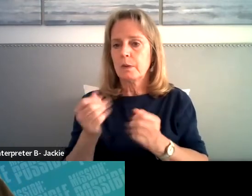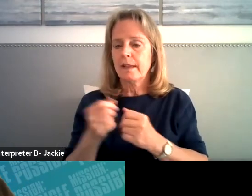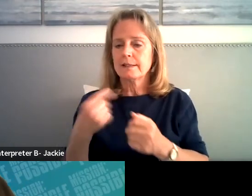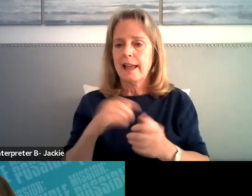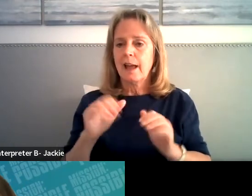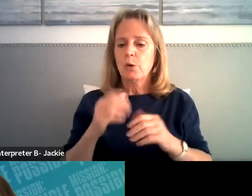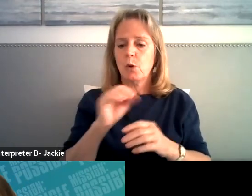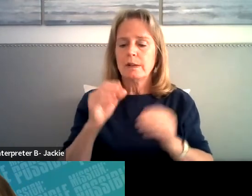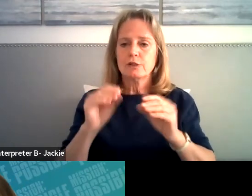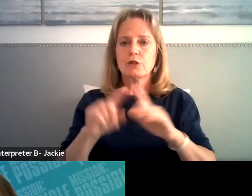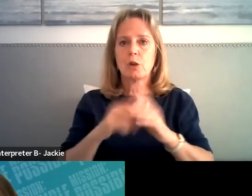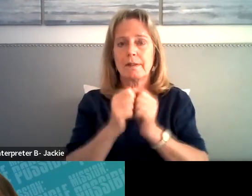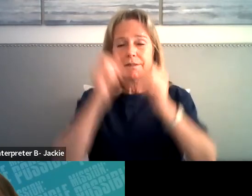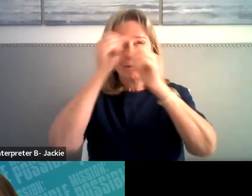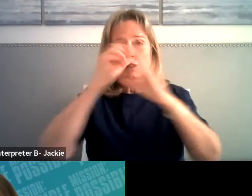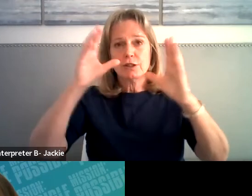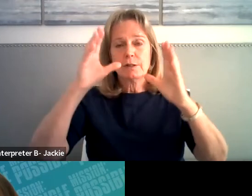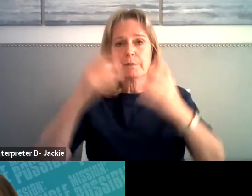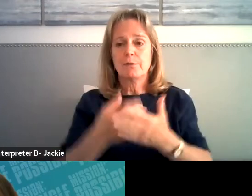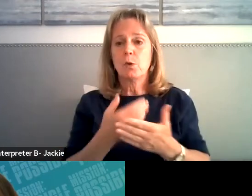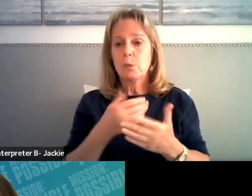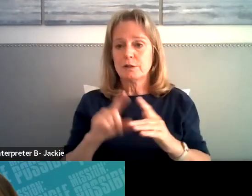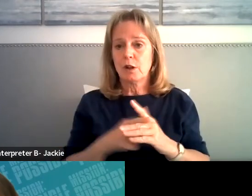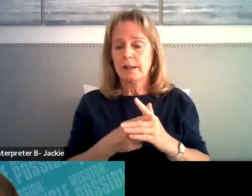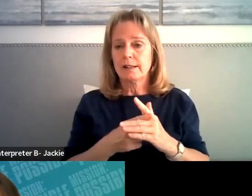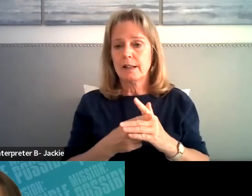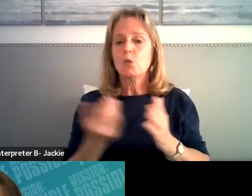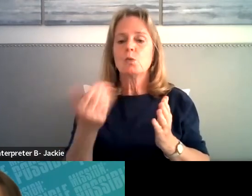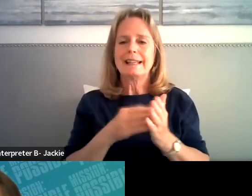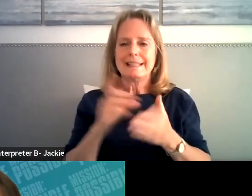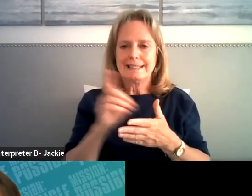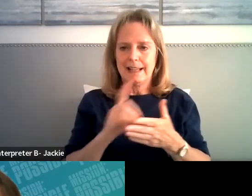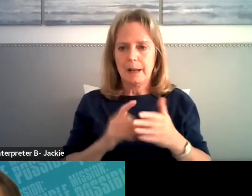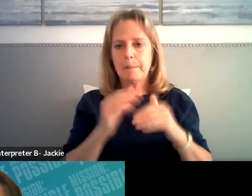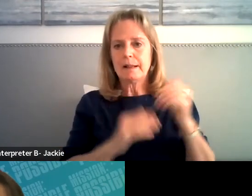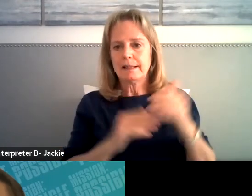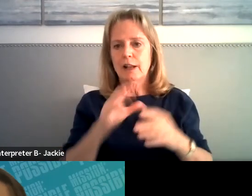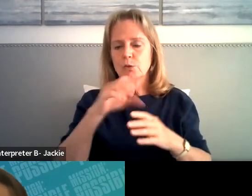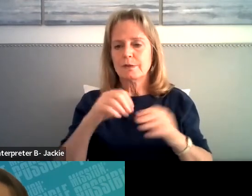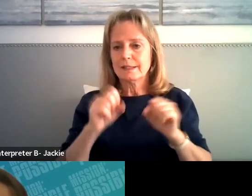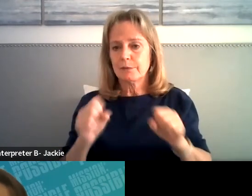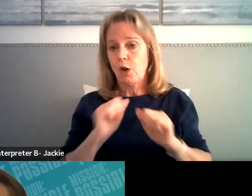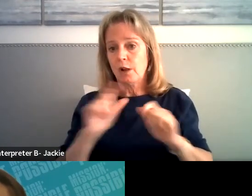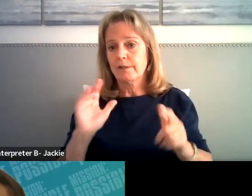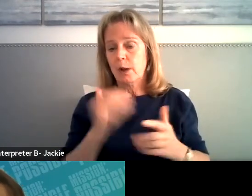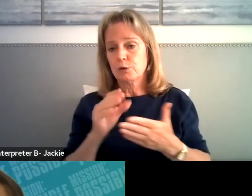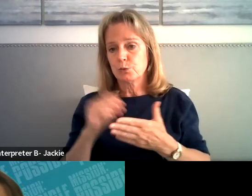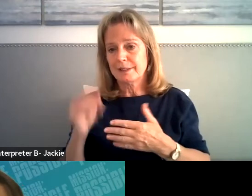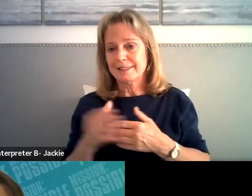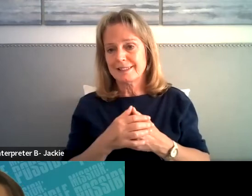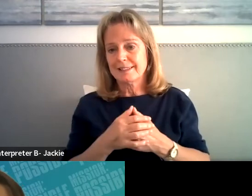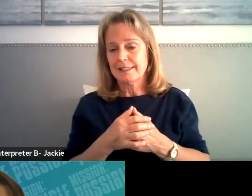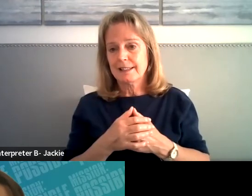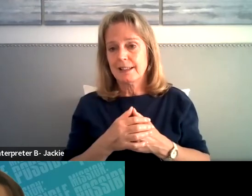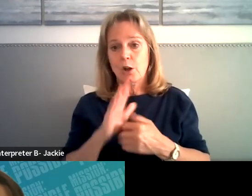envisioning before we even started redesigning and building an inclusive system for all of our students.